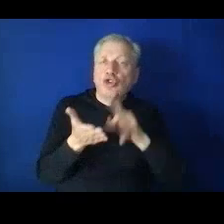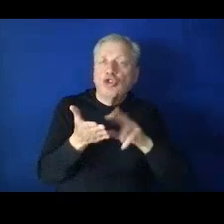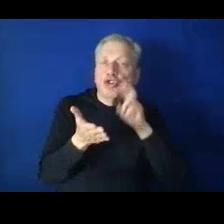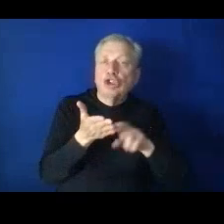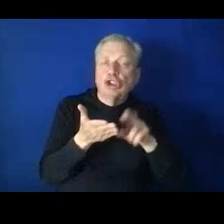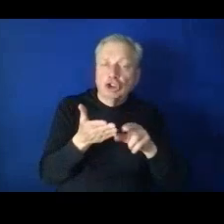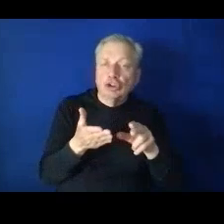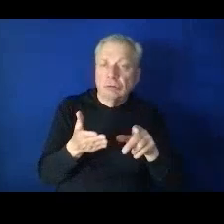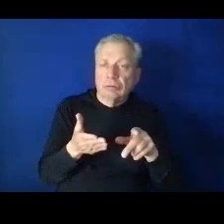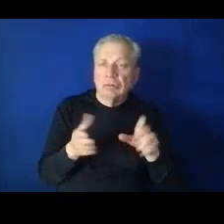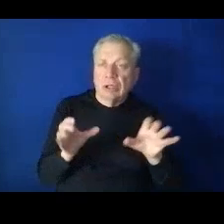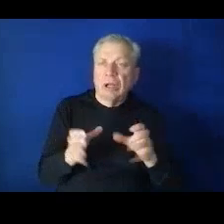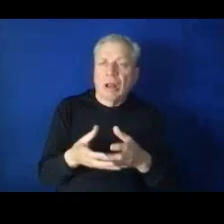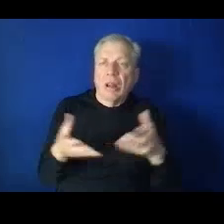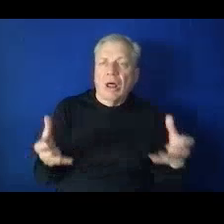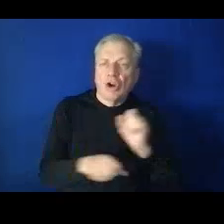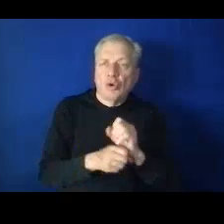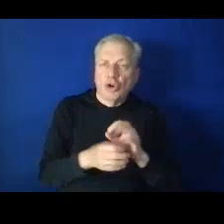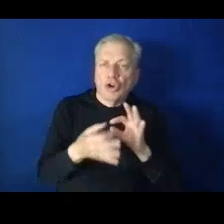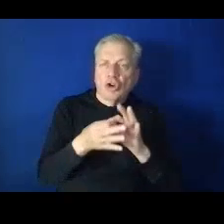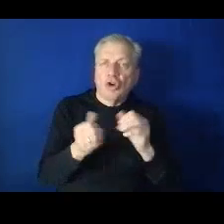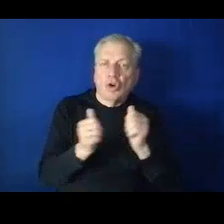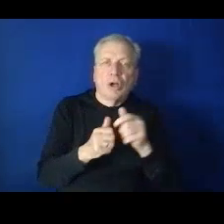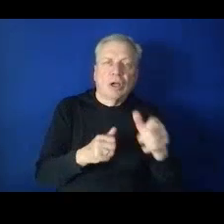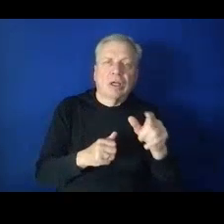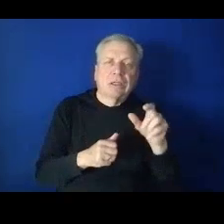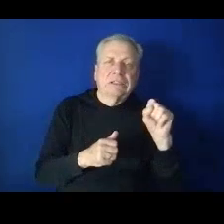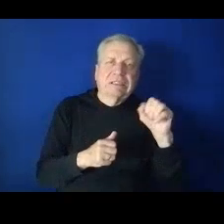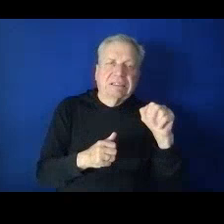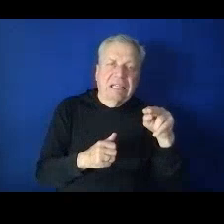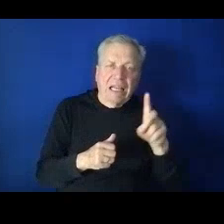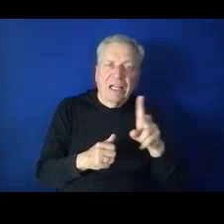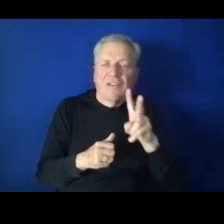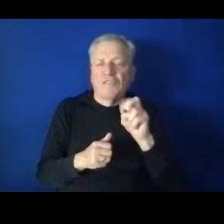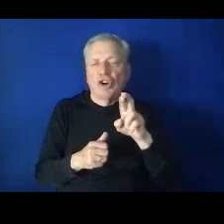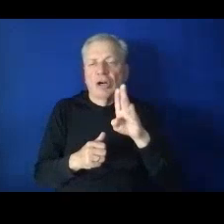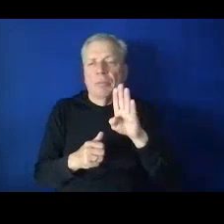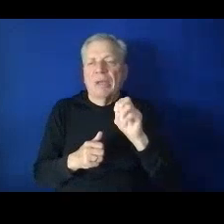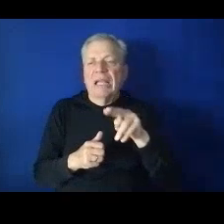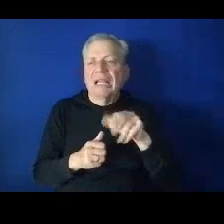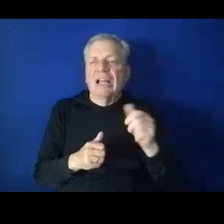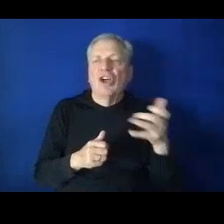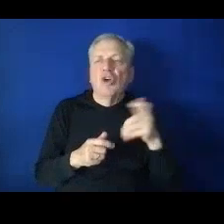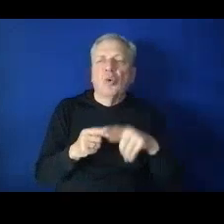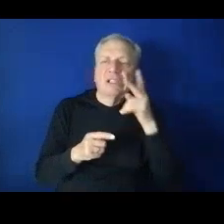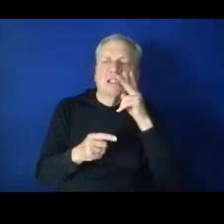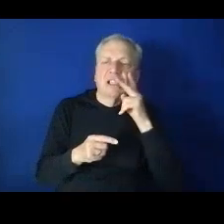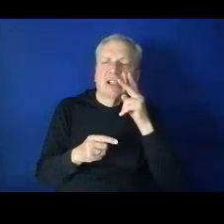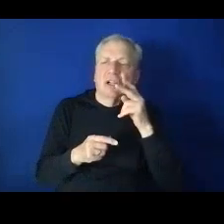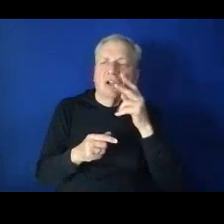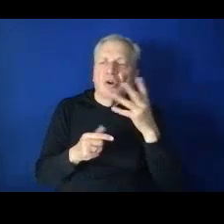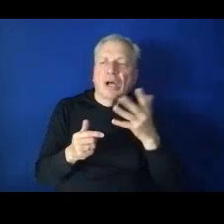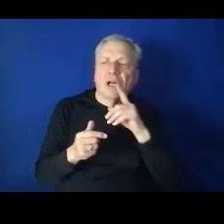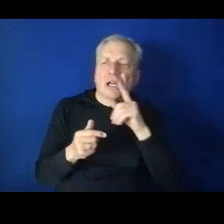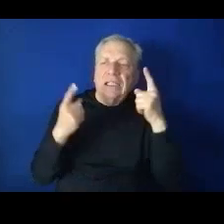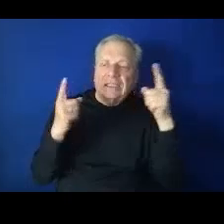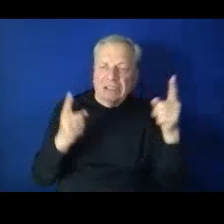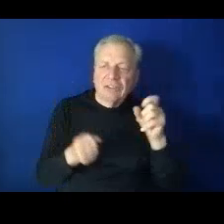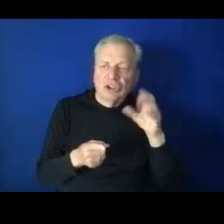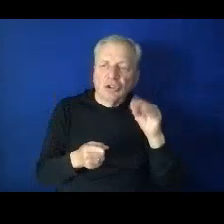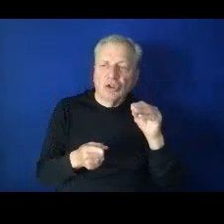work on sand verbena, and he wanted to see what purpose the stickiness serves. So